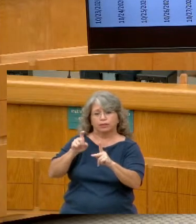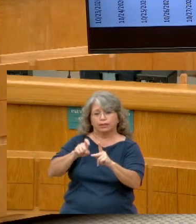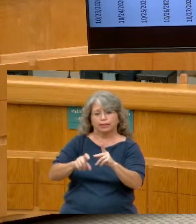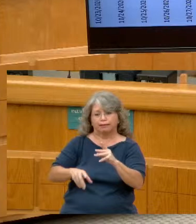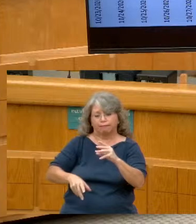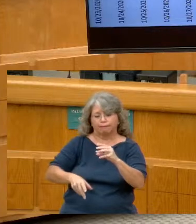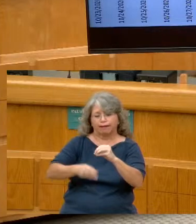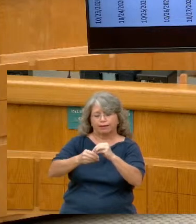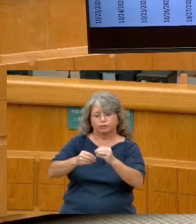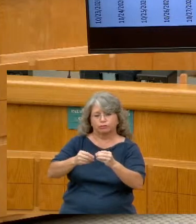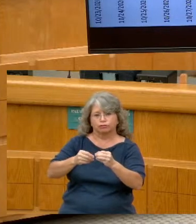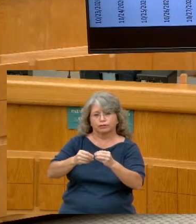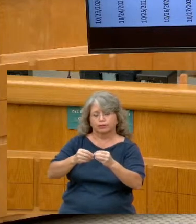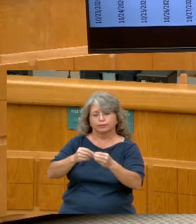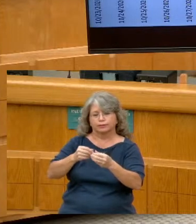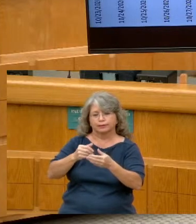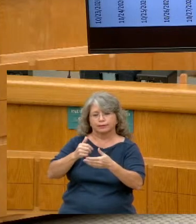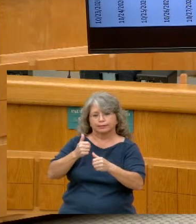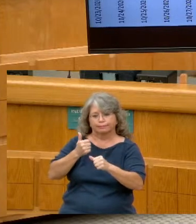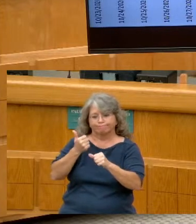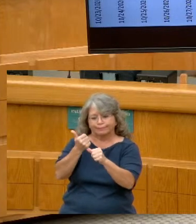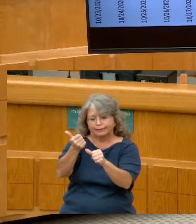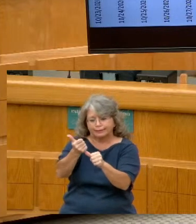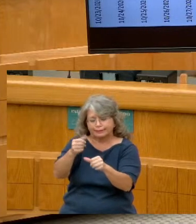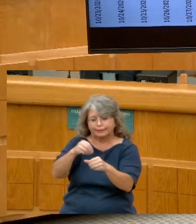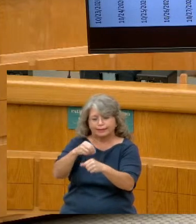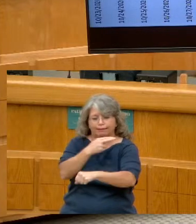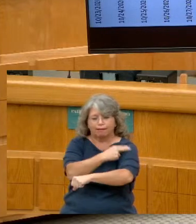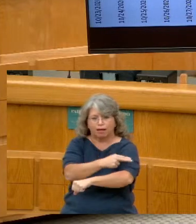the hospital. Some need to be on the ventilator,